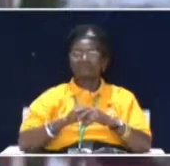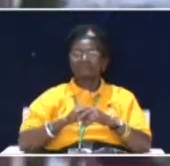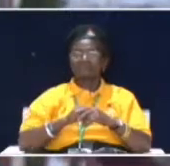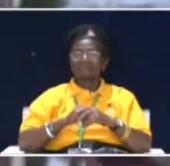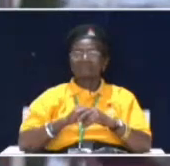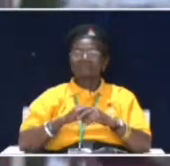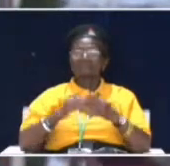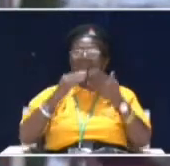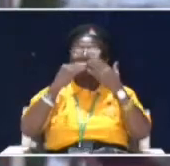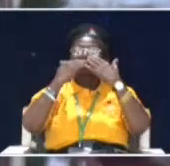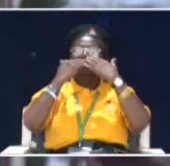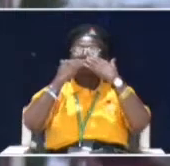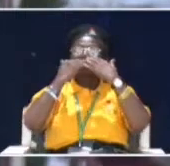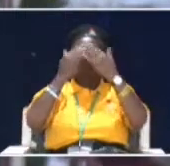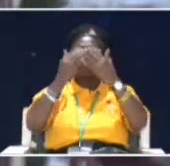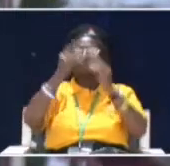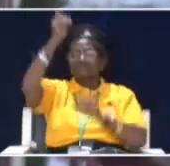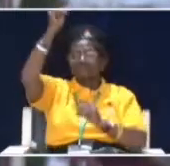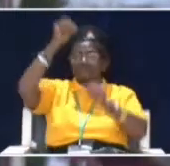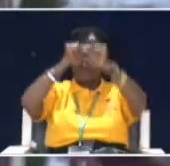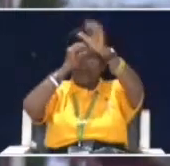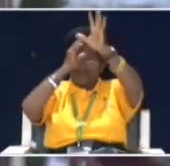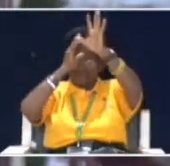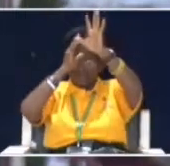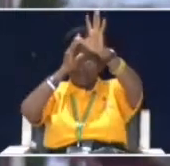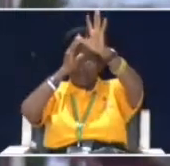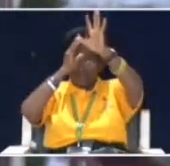Thank you, Father. Amen.